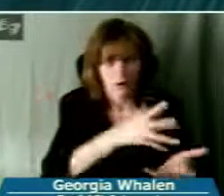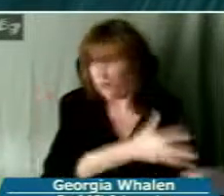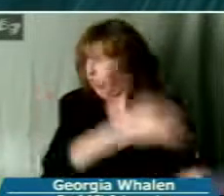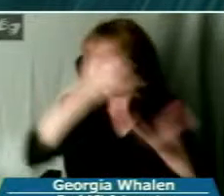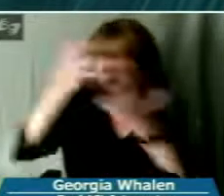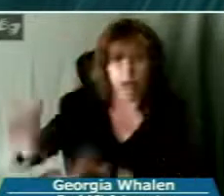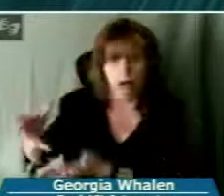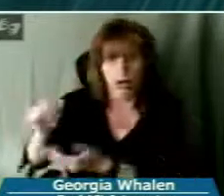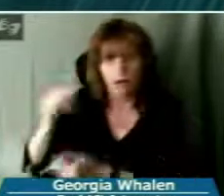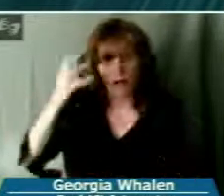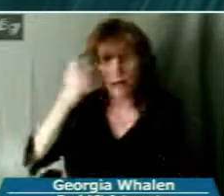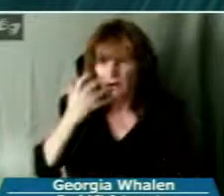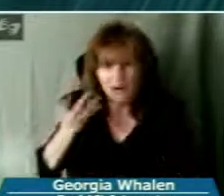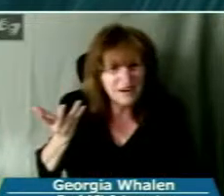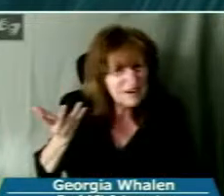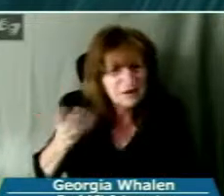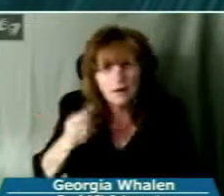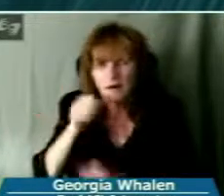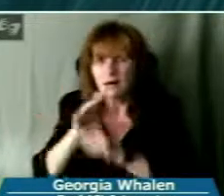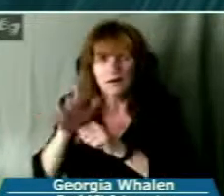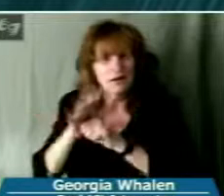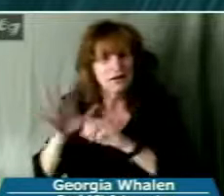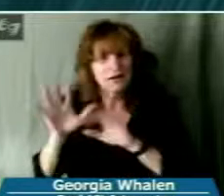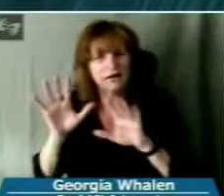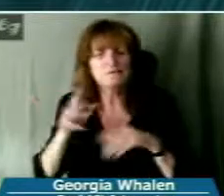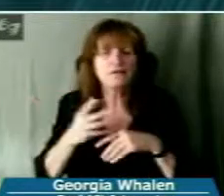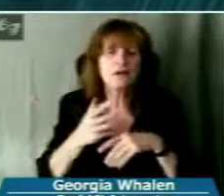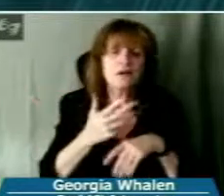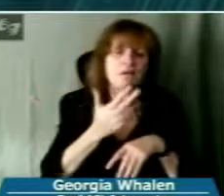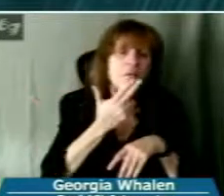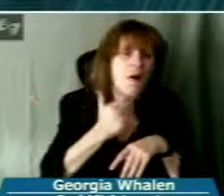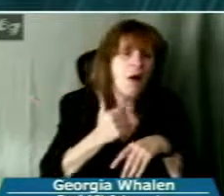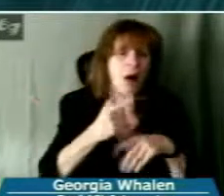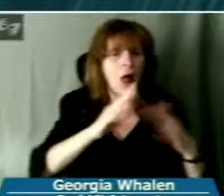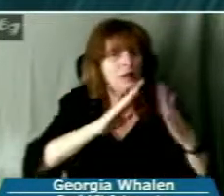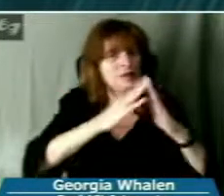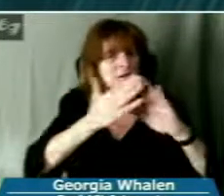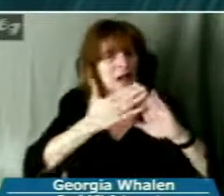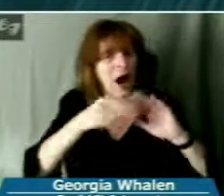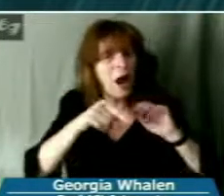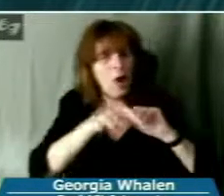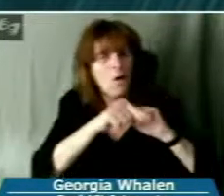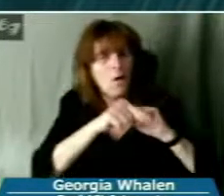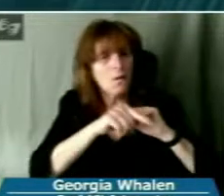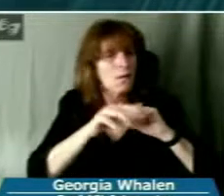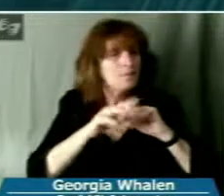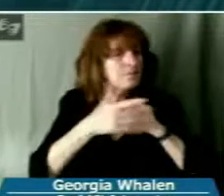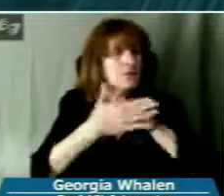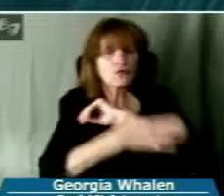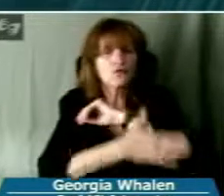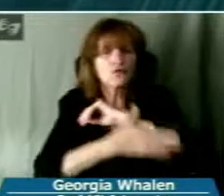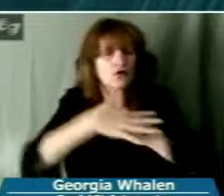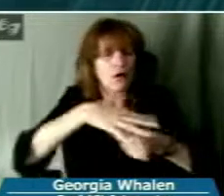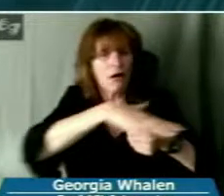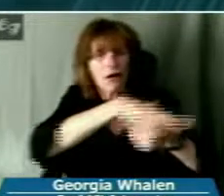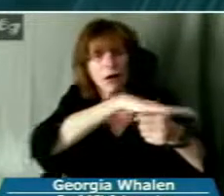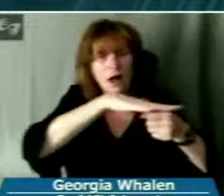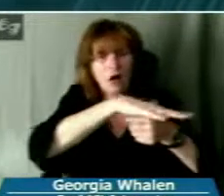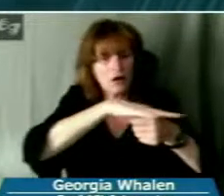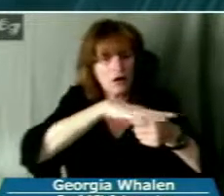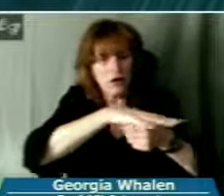municipalities and counties, I think we'll have a great difficulty in doing the kinds of things which we can